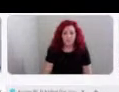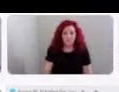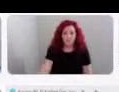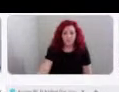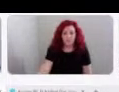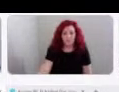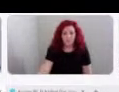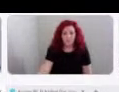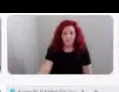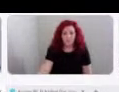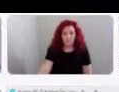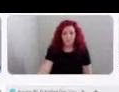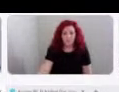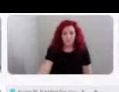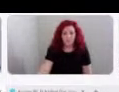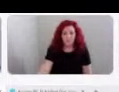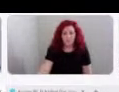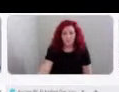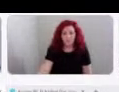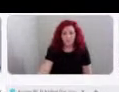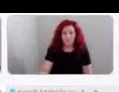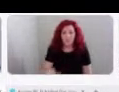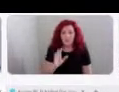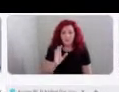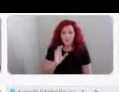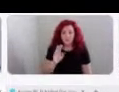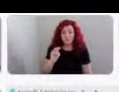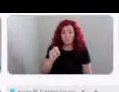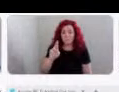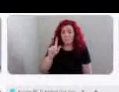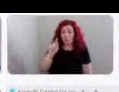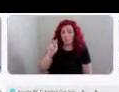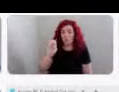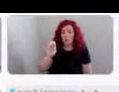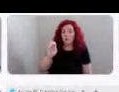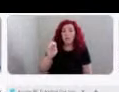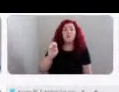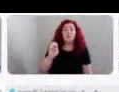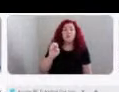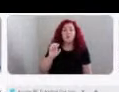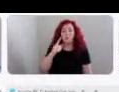the next speaker is marlene bluestein marlene can you one mute yourself